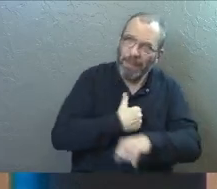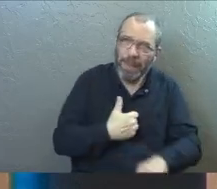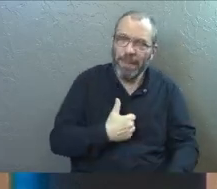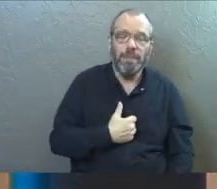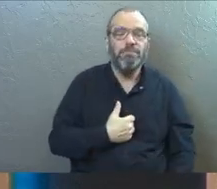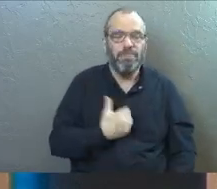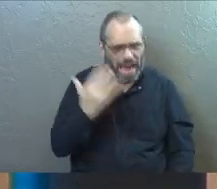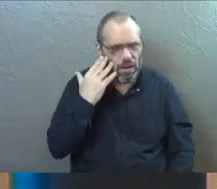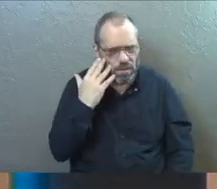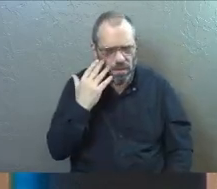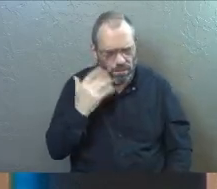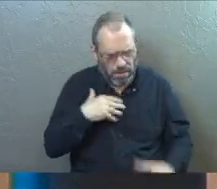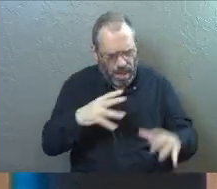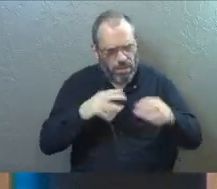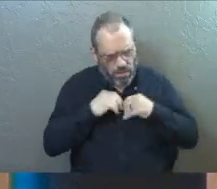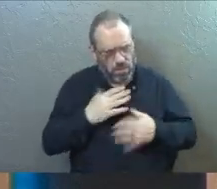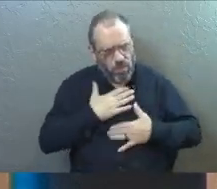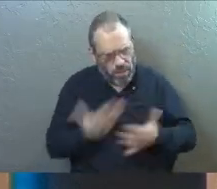do it over again for you.